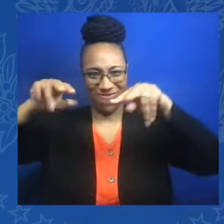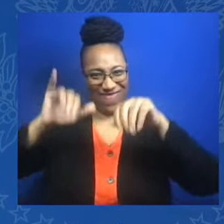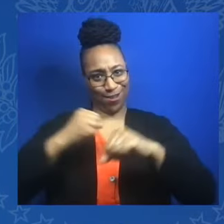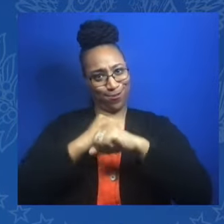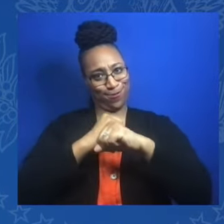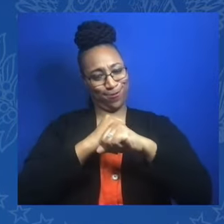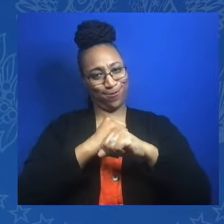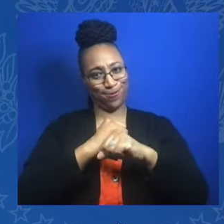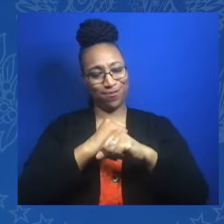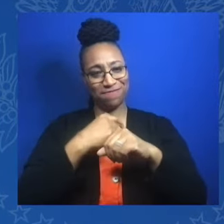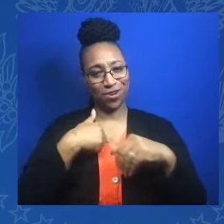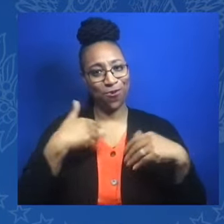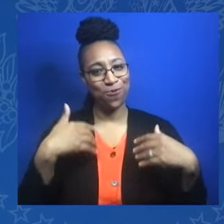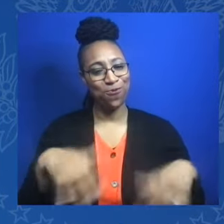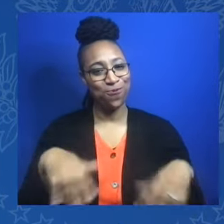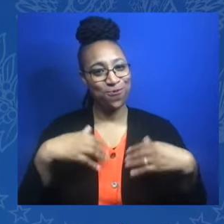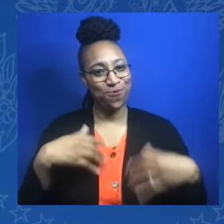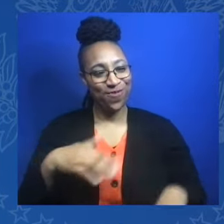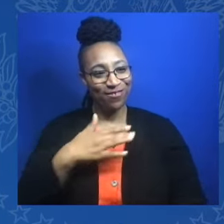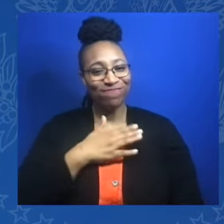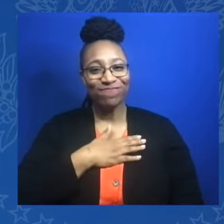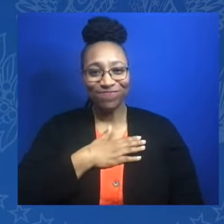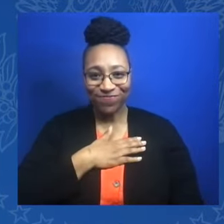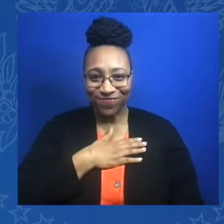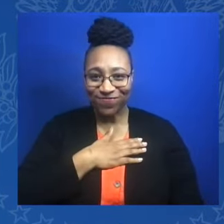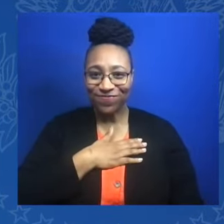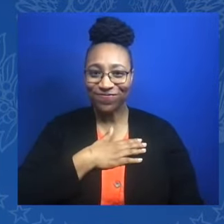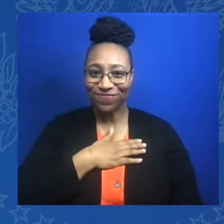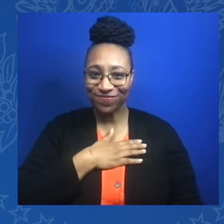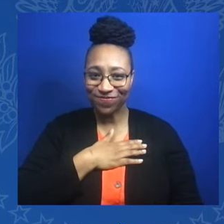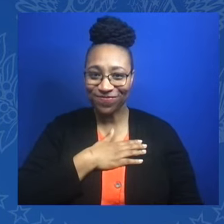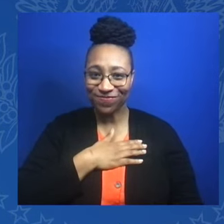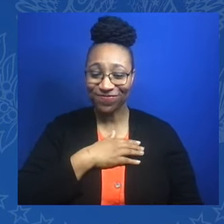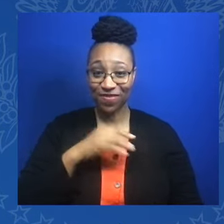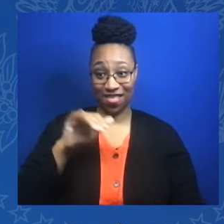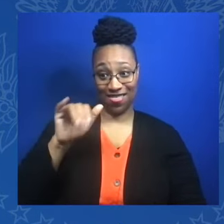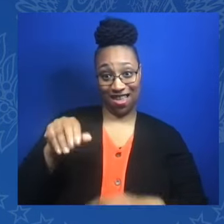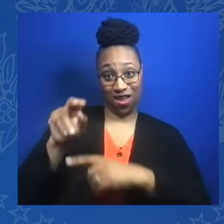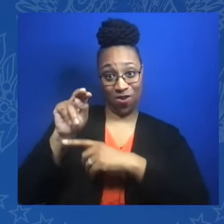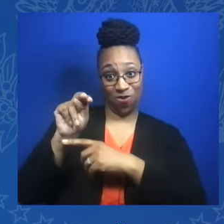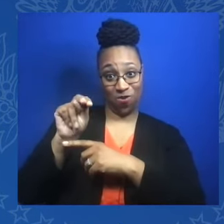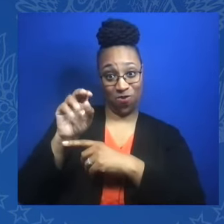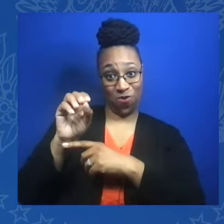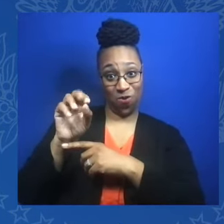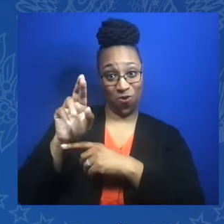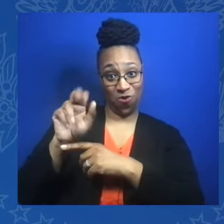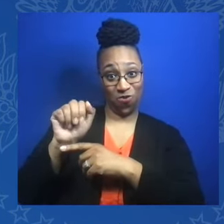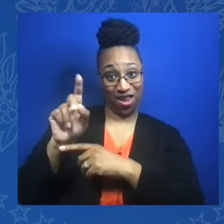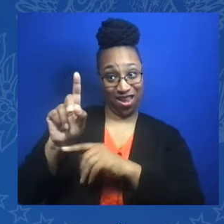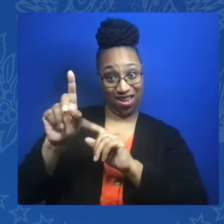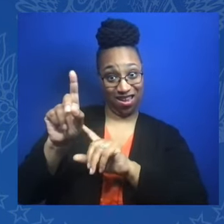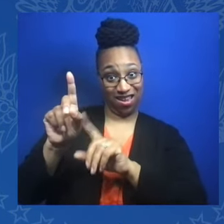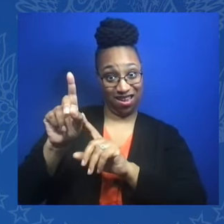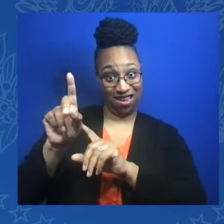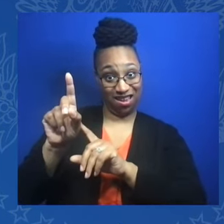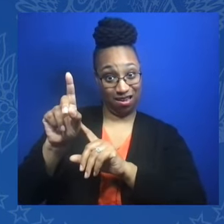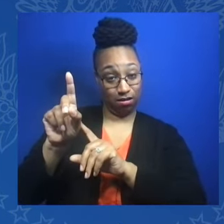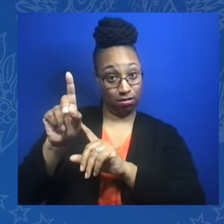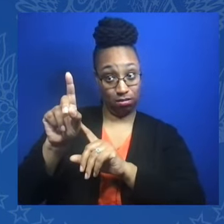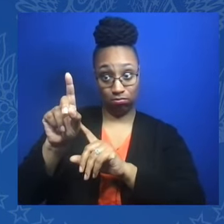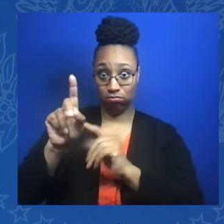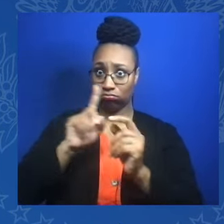NORAD is proof that when Canadians and Americans venture to undertake a mission together, we accomplish great things, but more